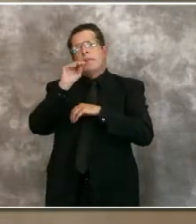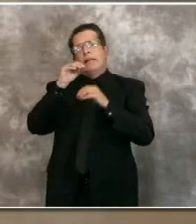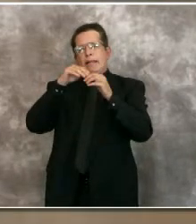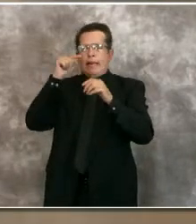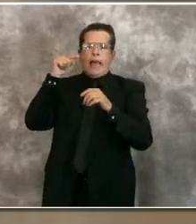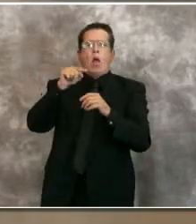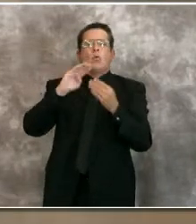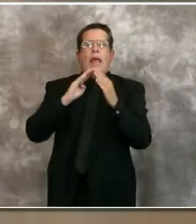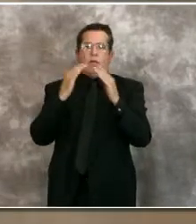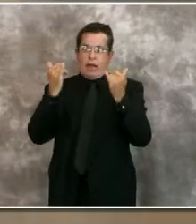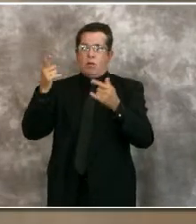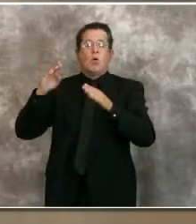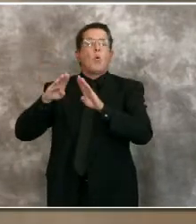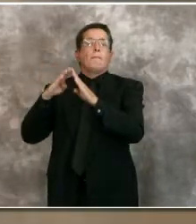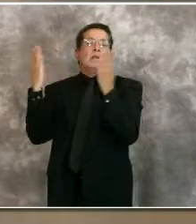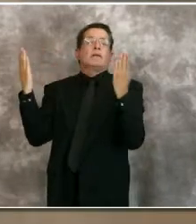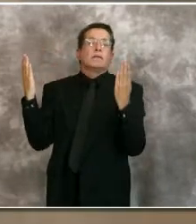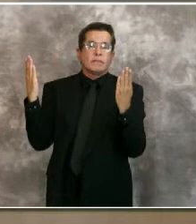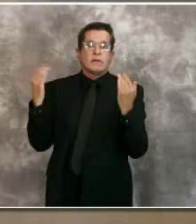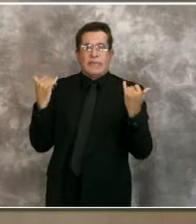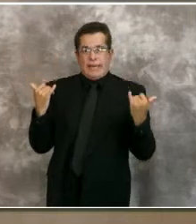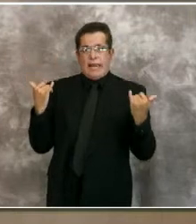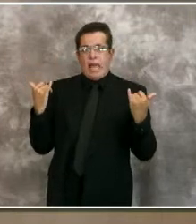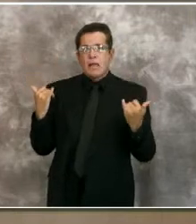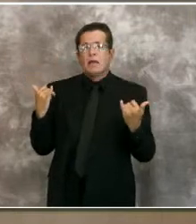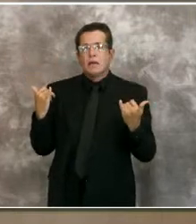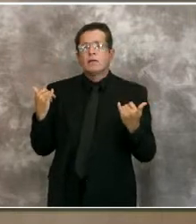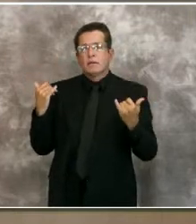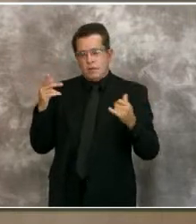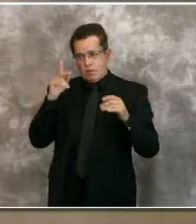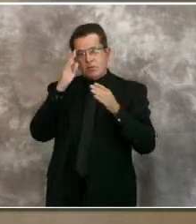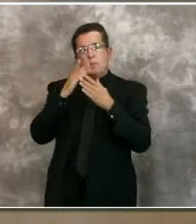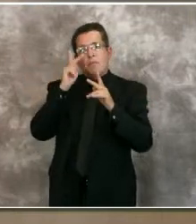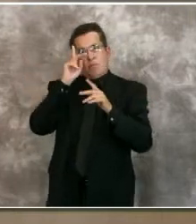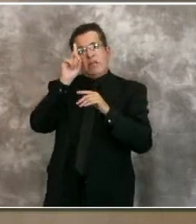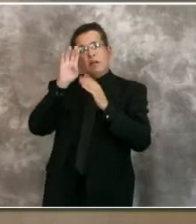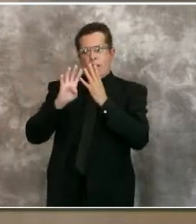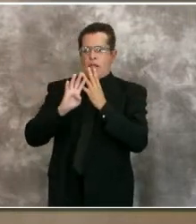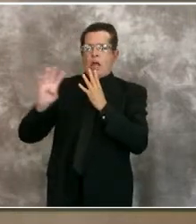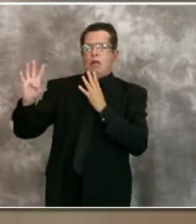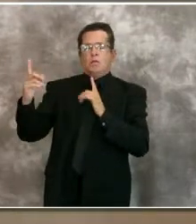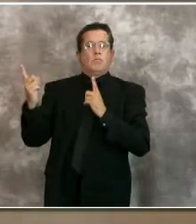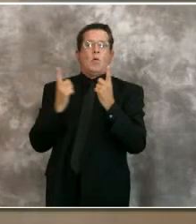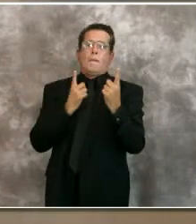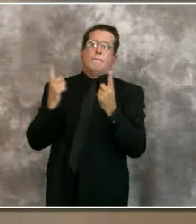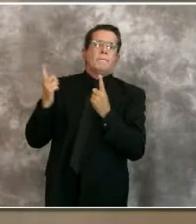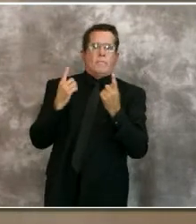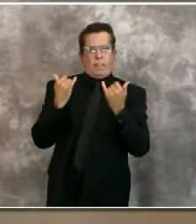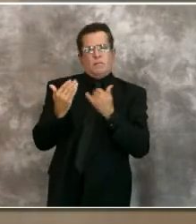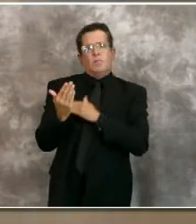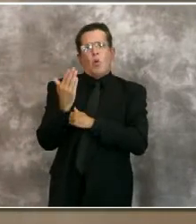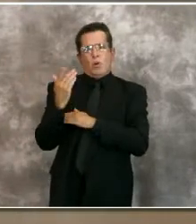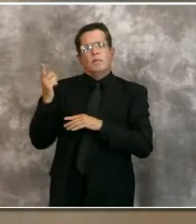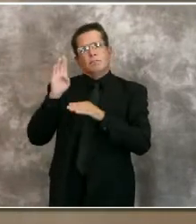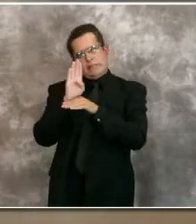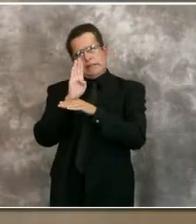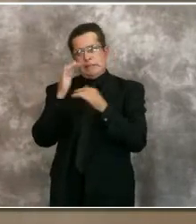downtown San Diego for counter service, and there were people lined up early to take care of their